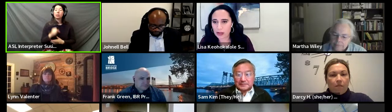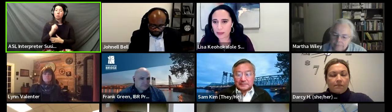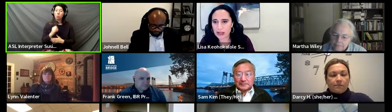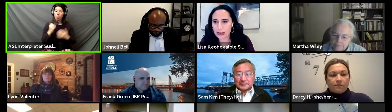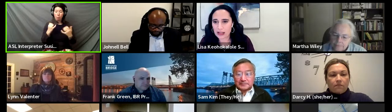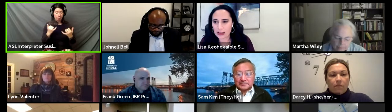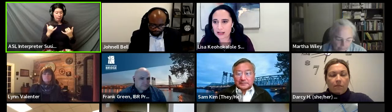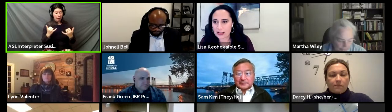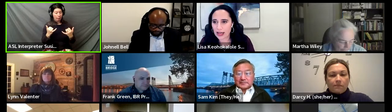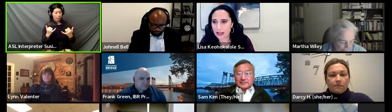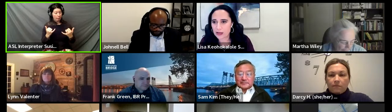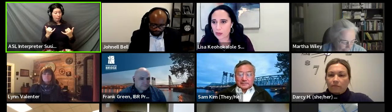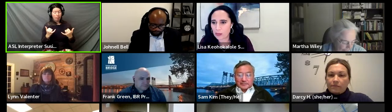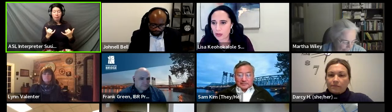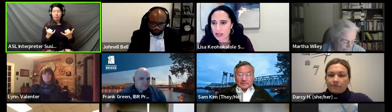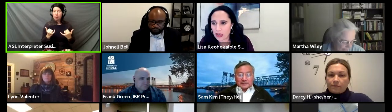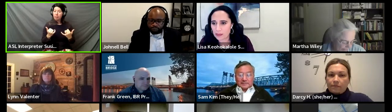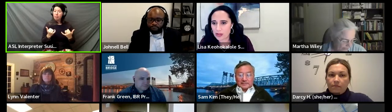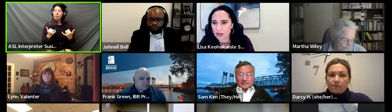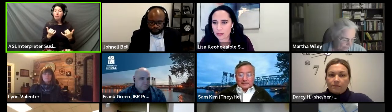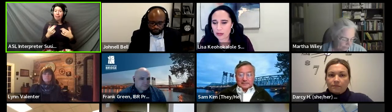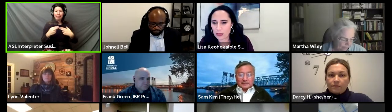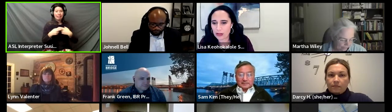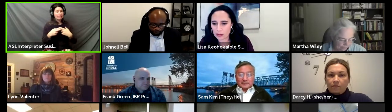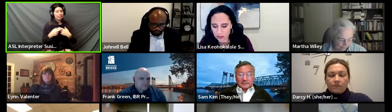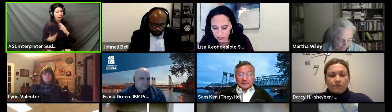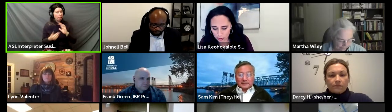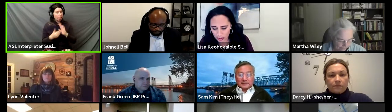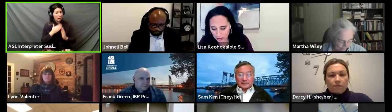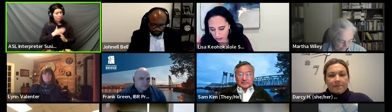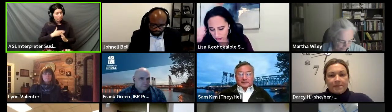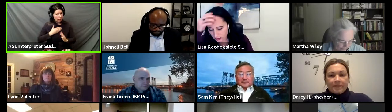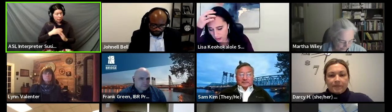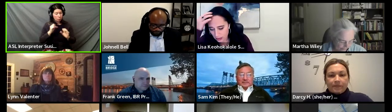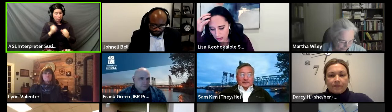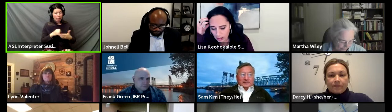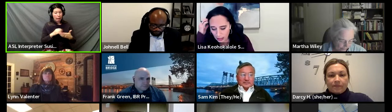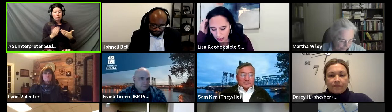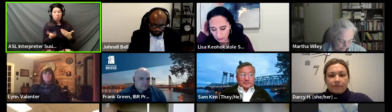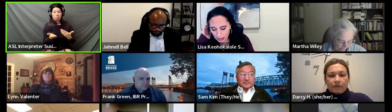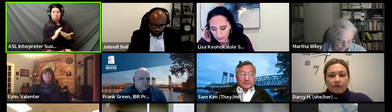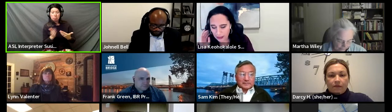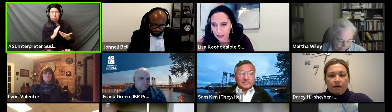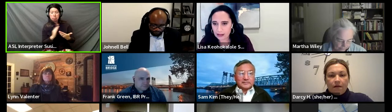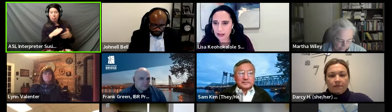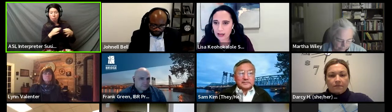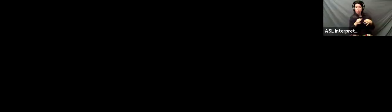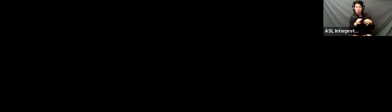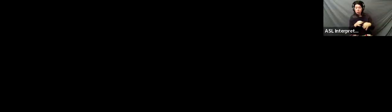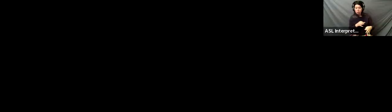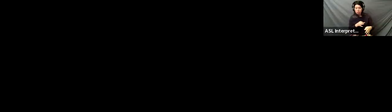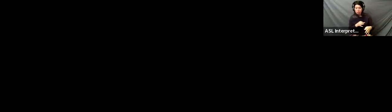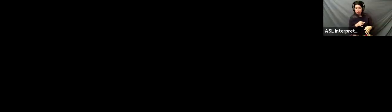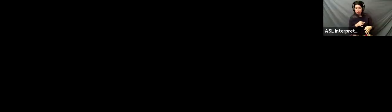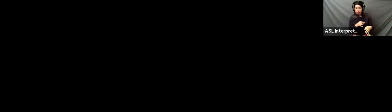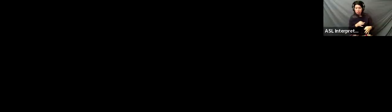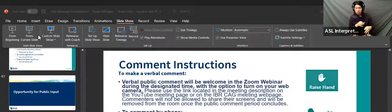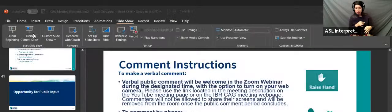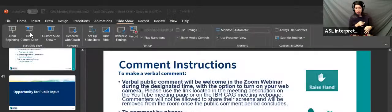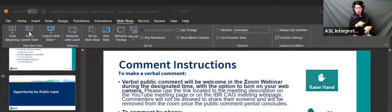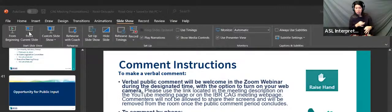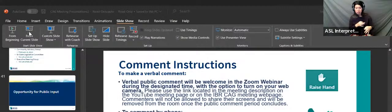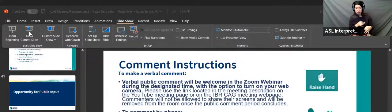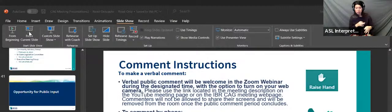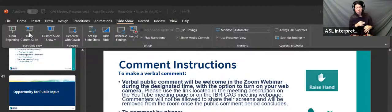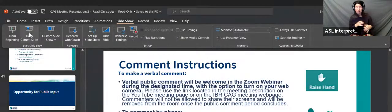we can pull up the slides one more time just so that we can run through those directions. And then we will